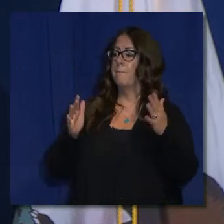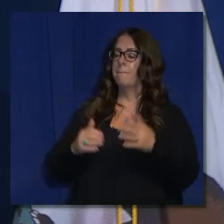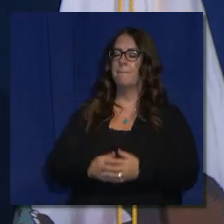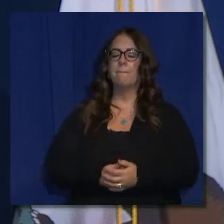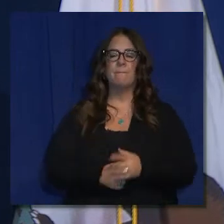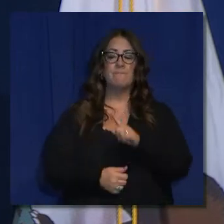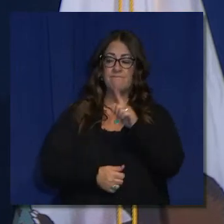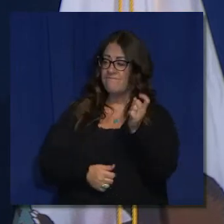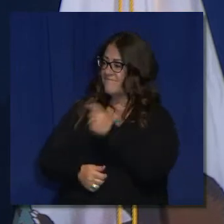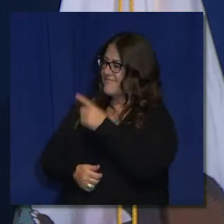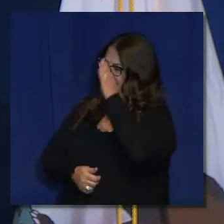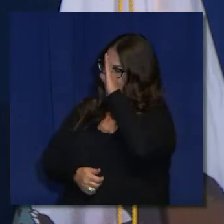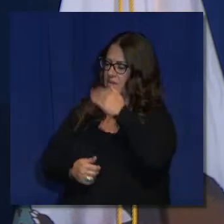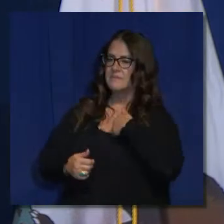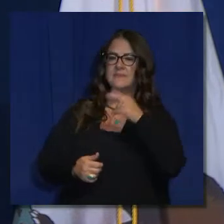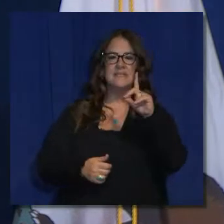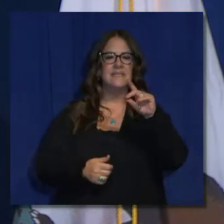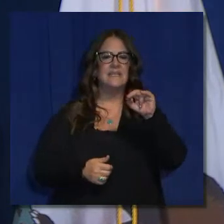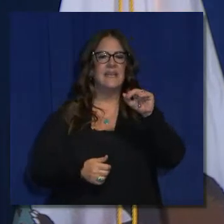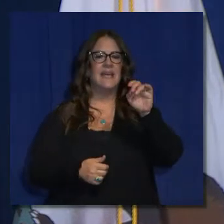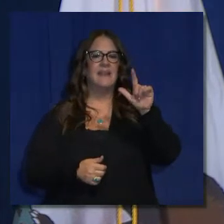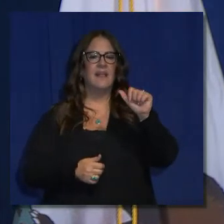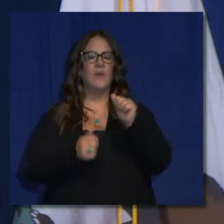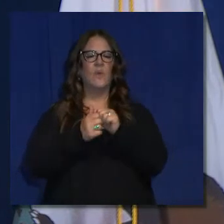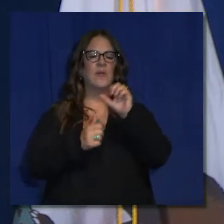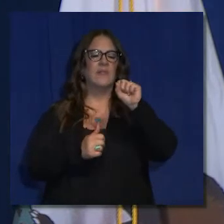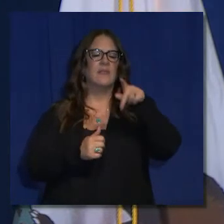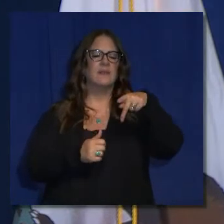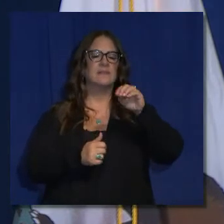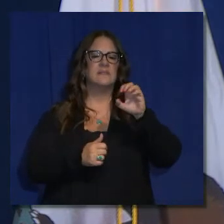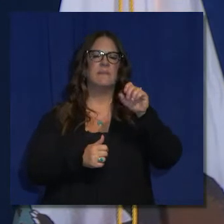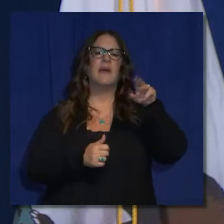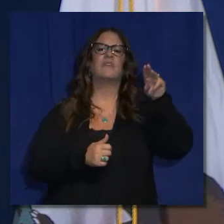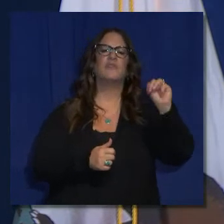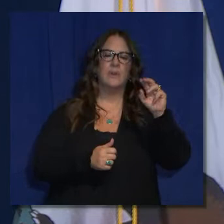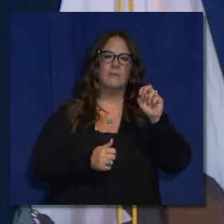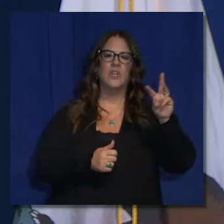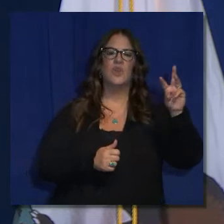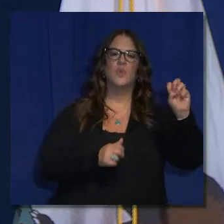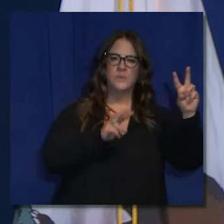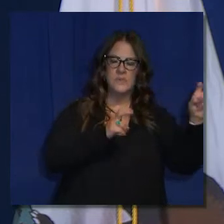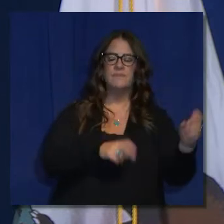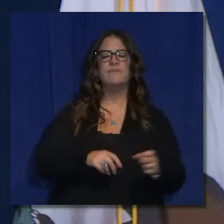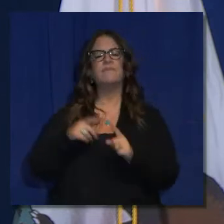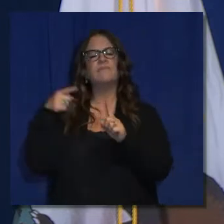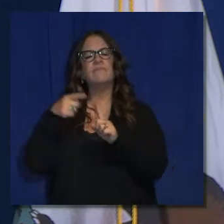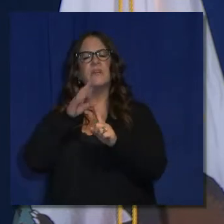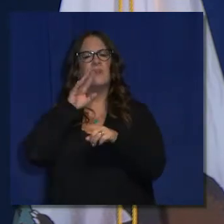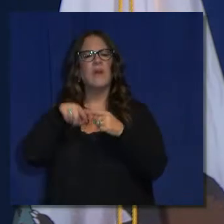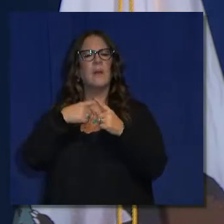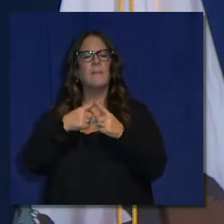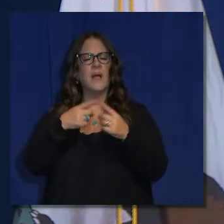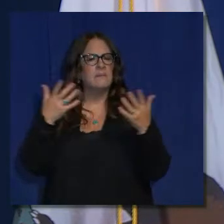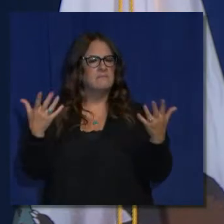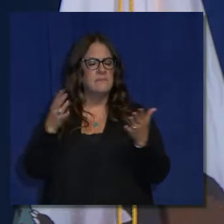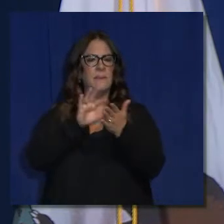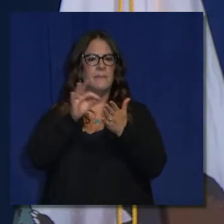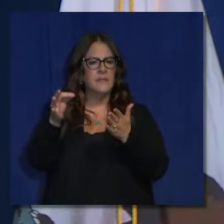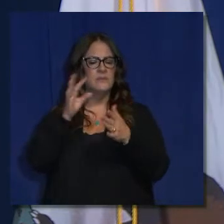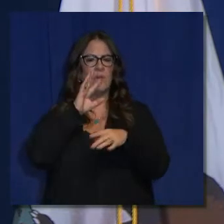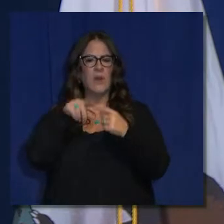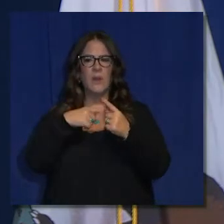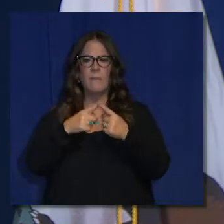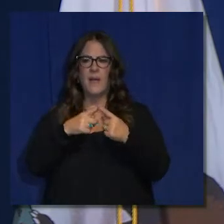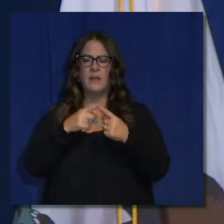Hi, Governor. This is Daniela Pardo with Spectrum News. On the topic of Medi-Cal, when will the expansion be